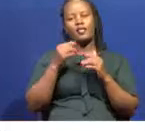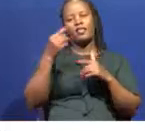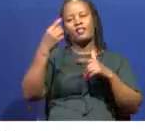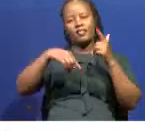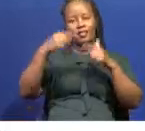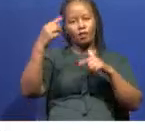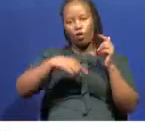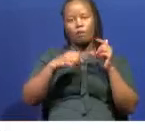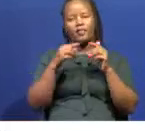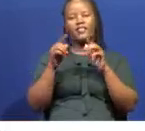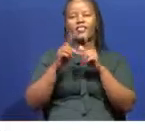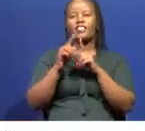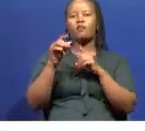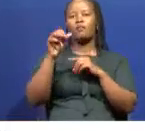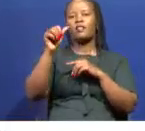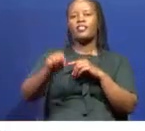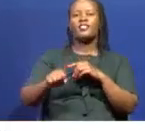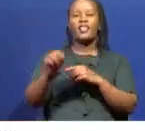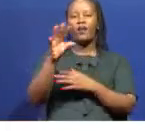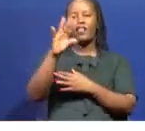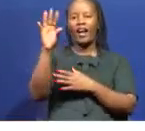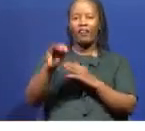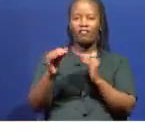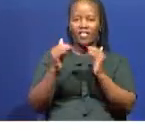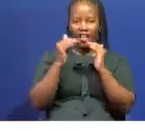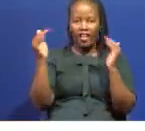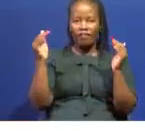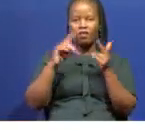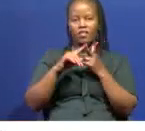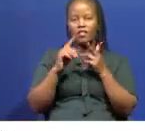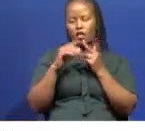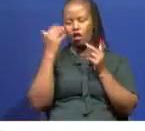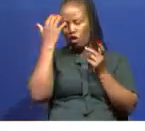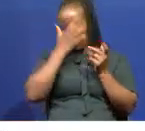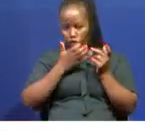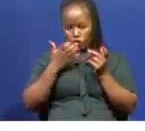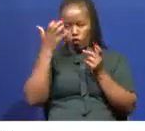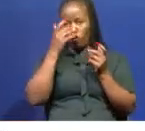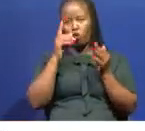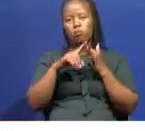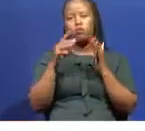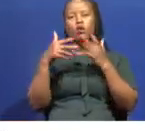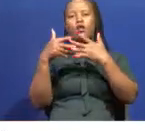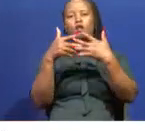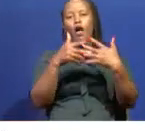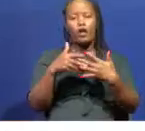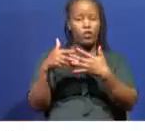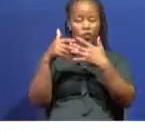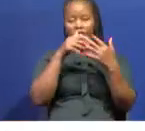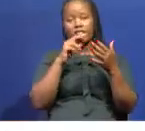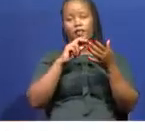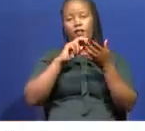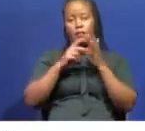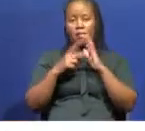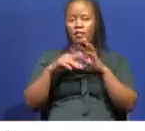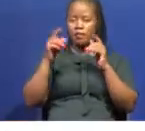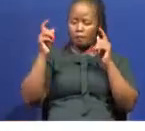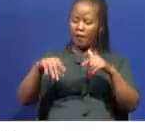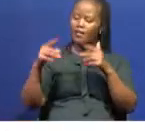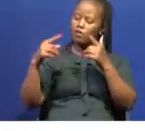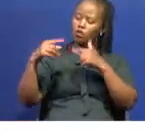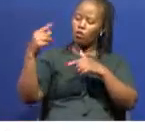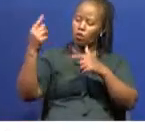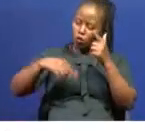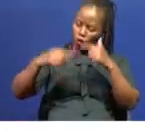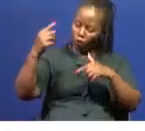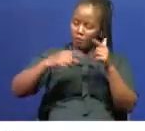Africa and the level that's being played in Europe, in US. So that means you have to compete with the course, actually not